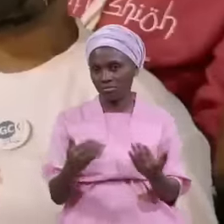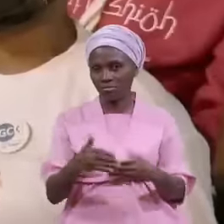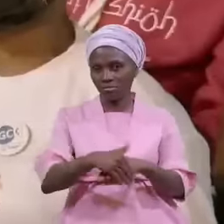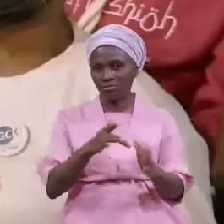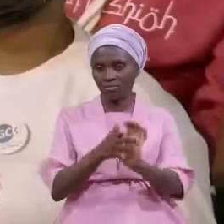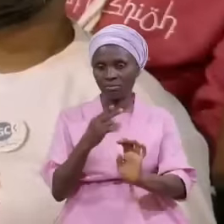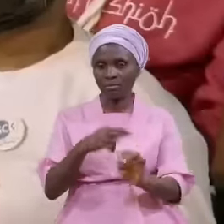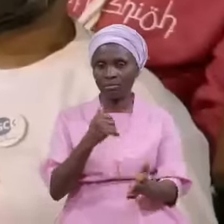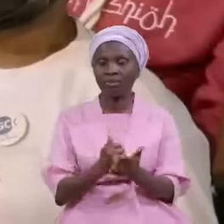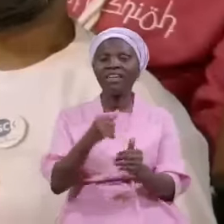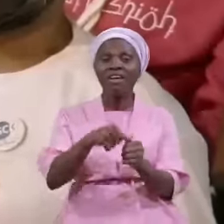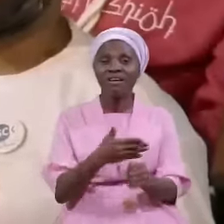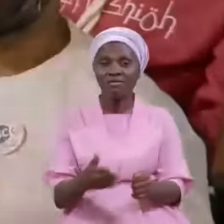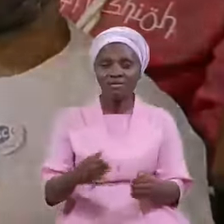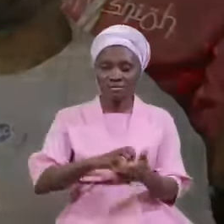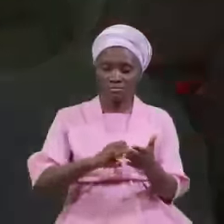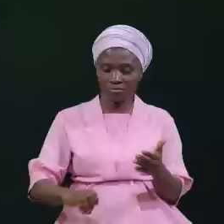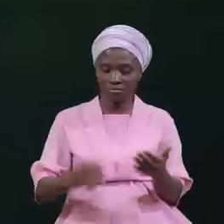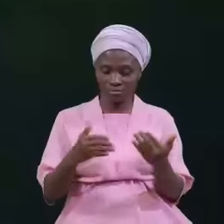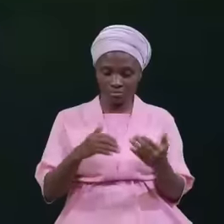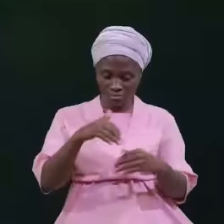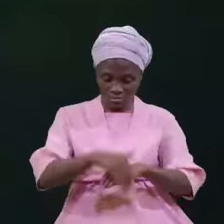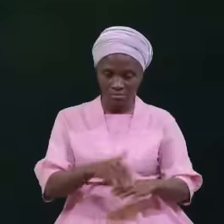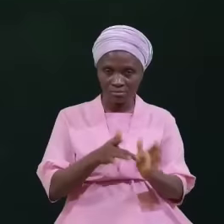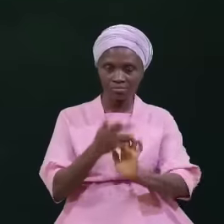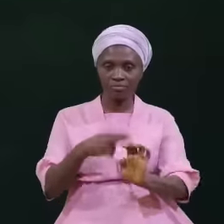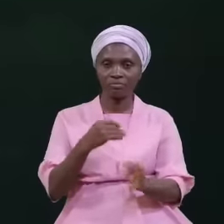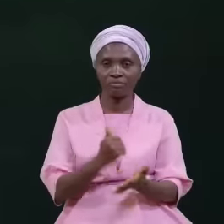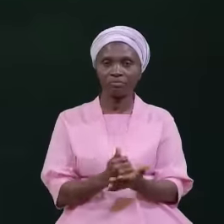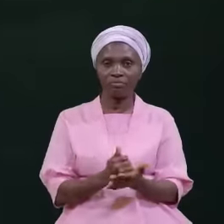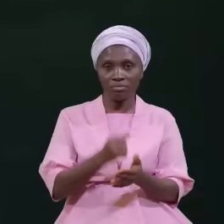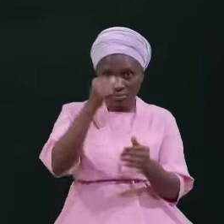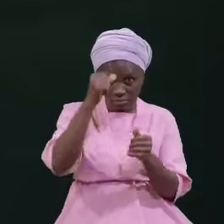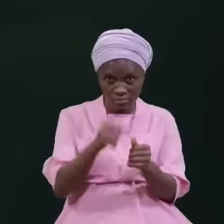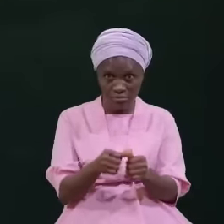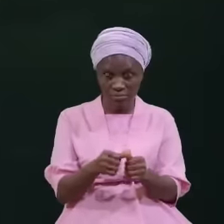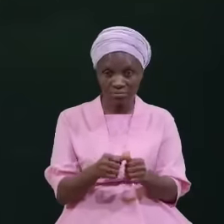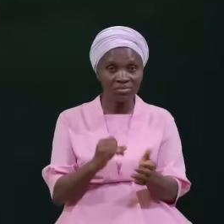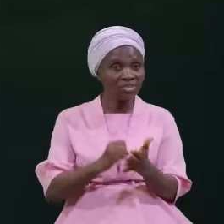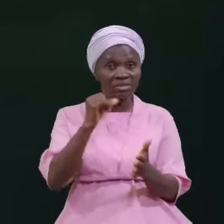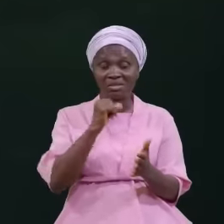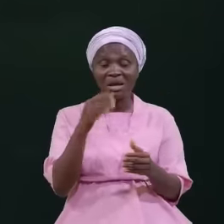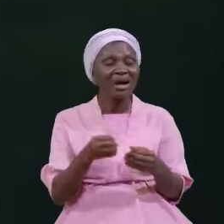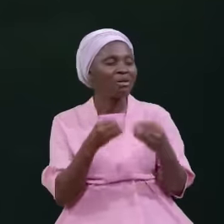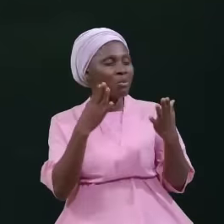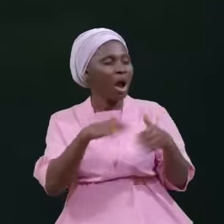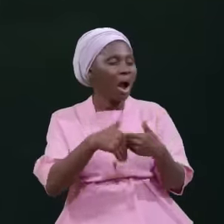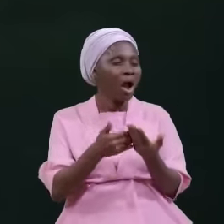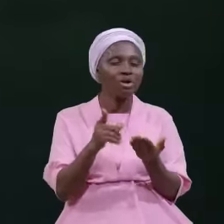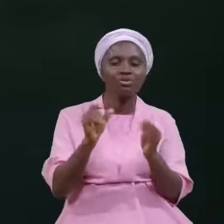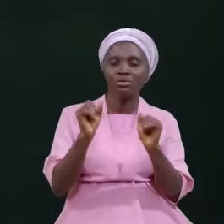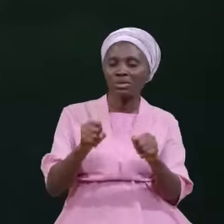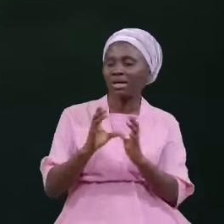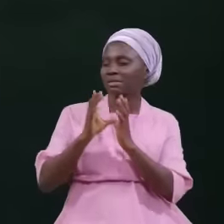Everything removed tonight. Remember, it is not how much you shout, how much you think, how much